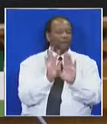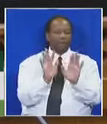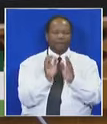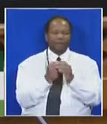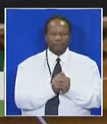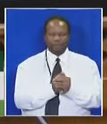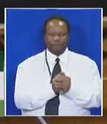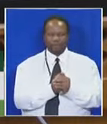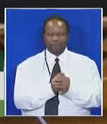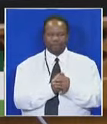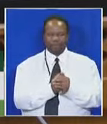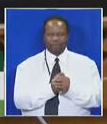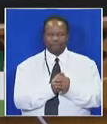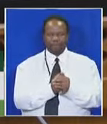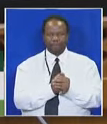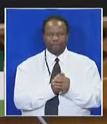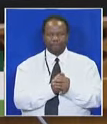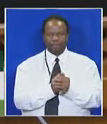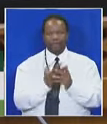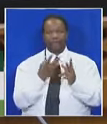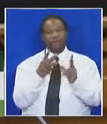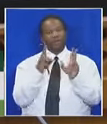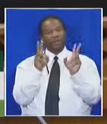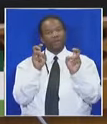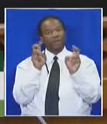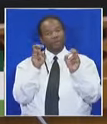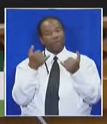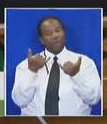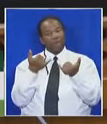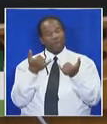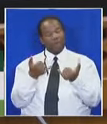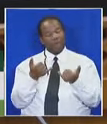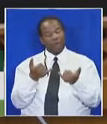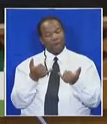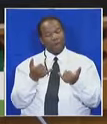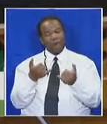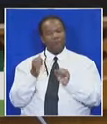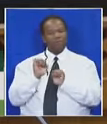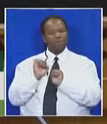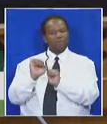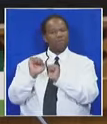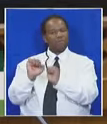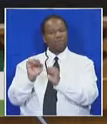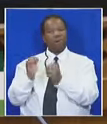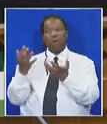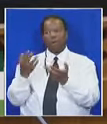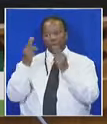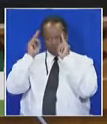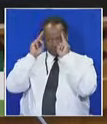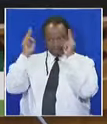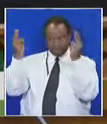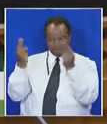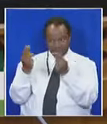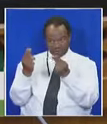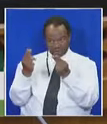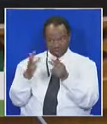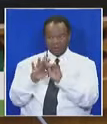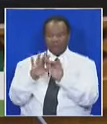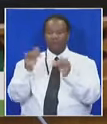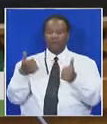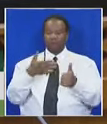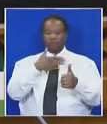issue, however, that needs to be looked into is the recent protest in educational institutions. The security officers